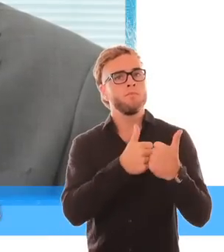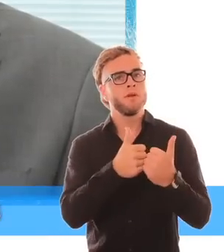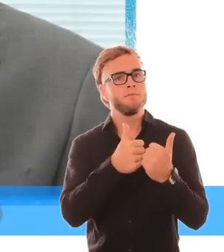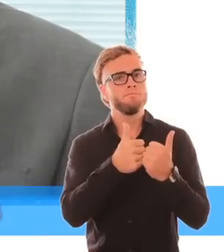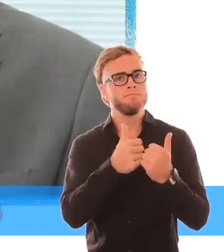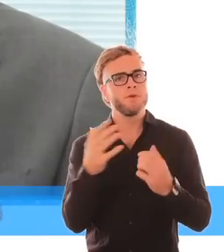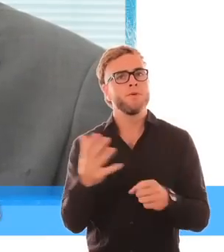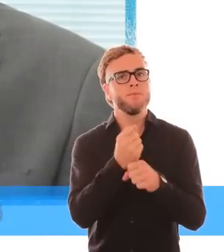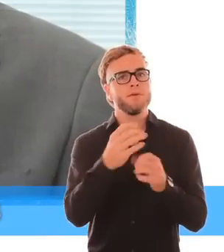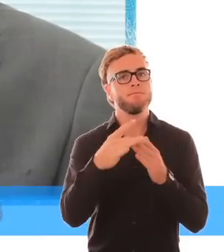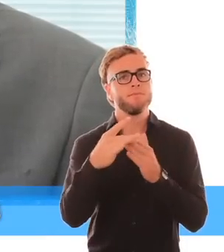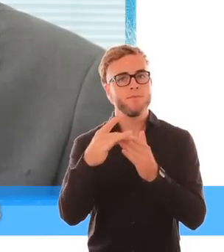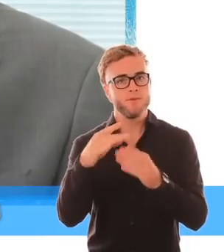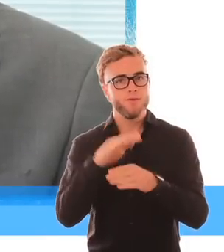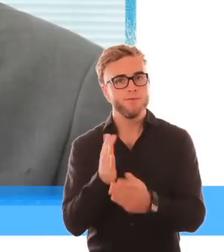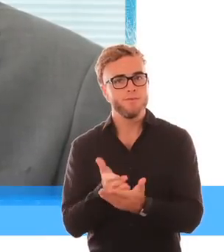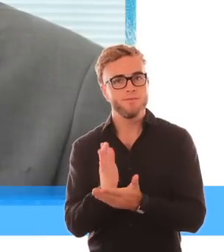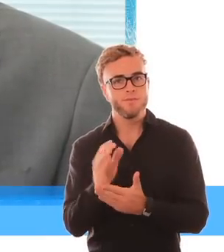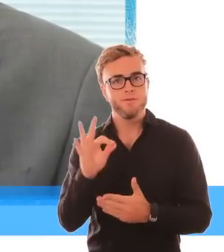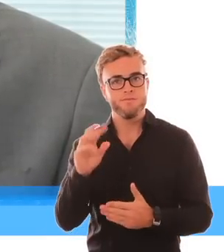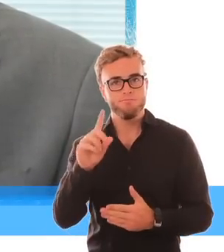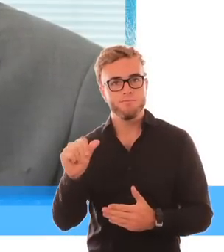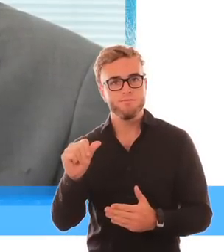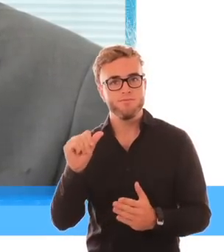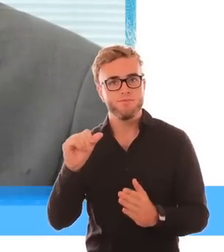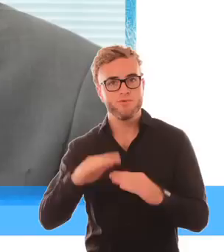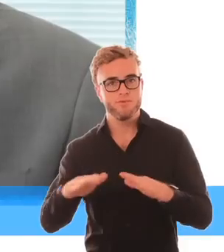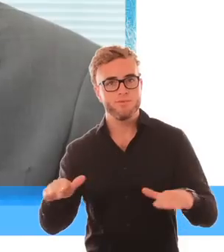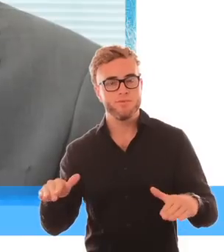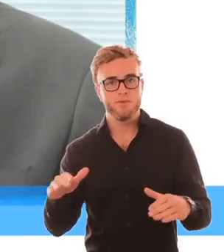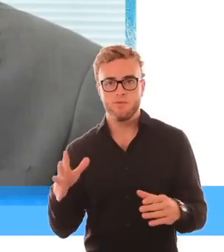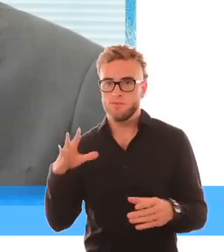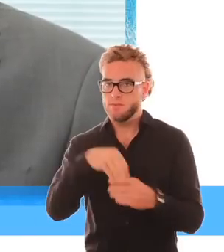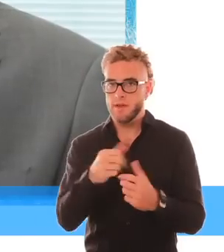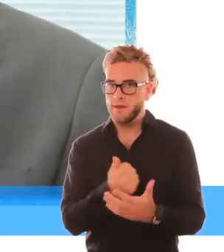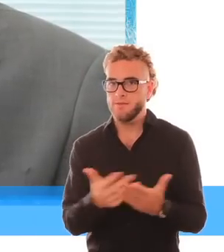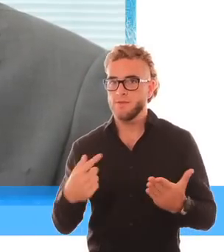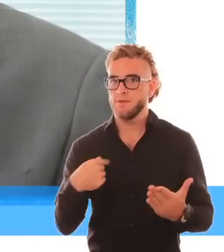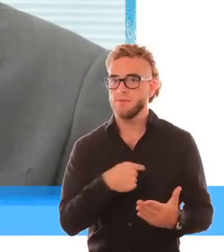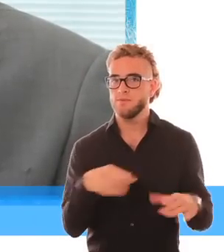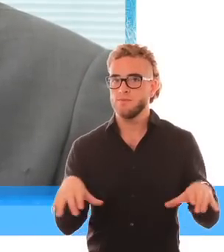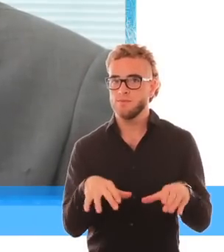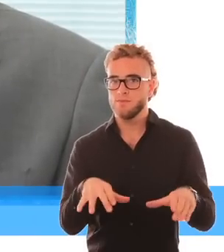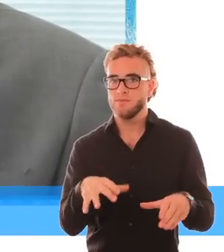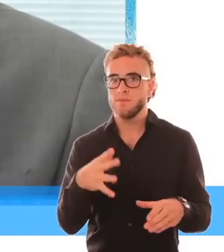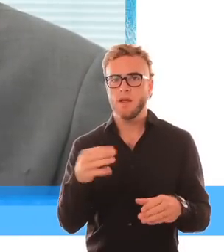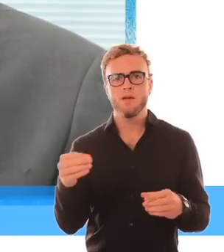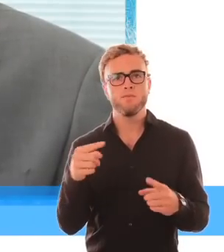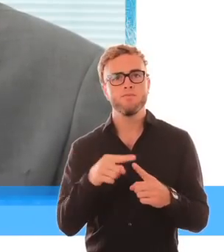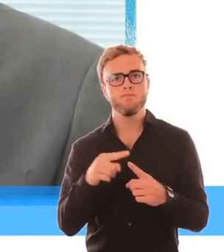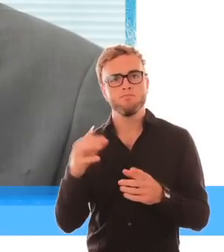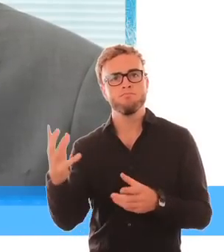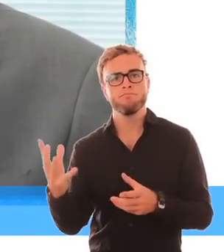the rights of children with disabilities in everything that we do, and to engage in